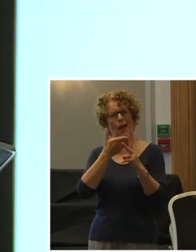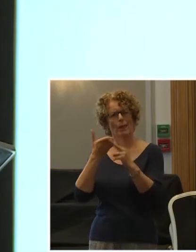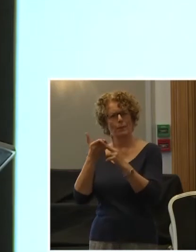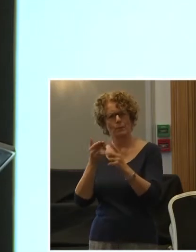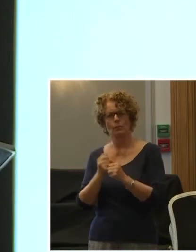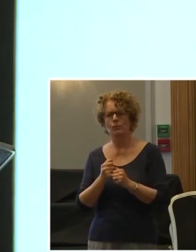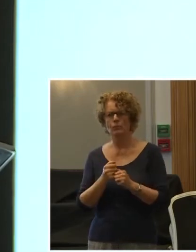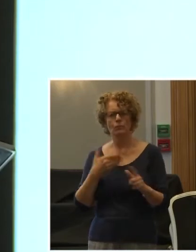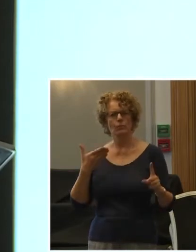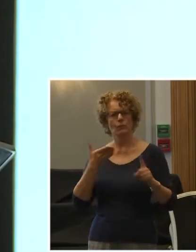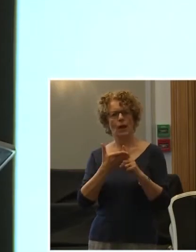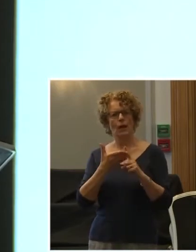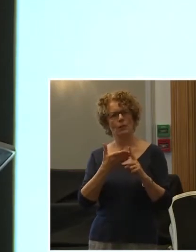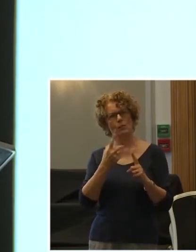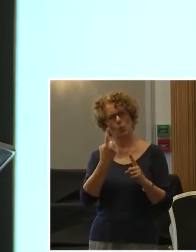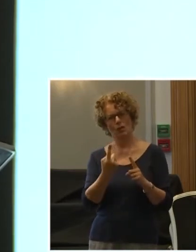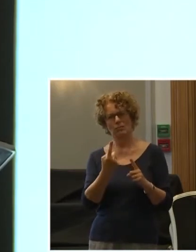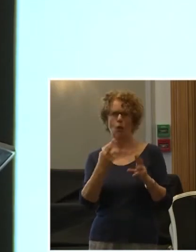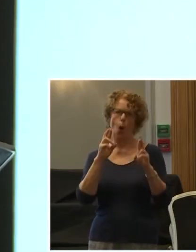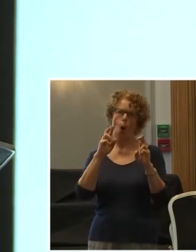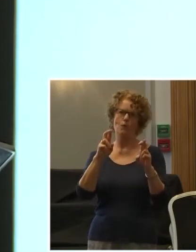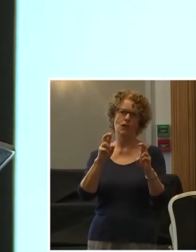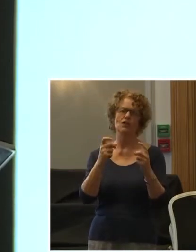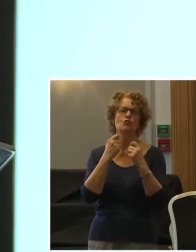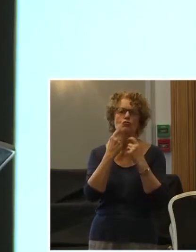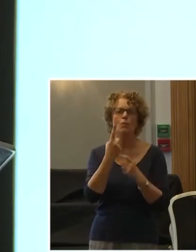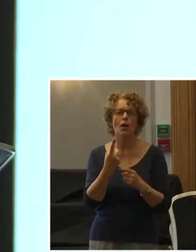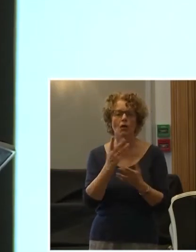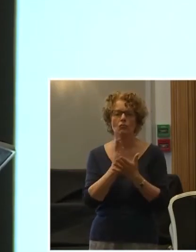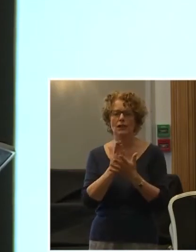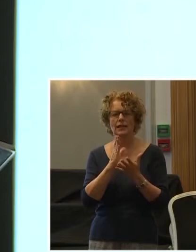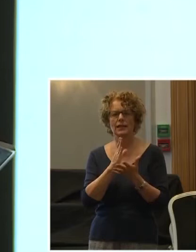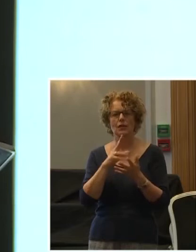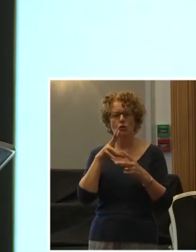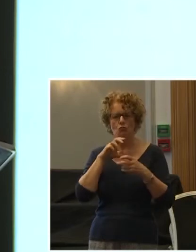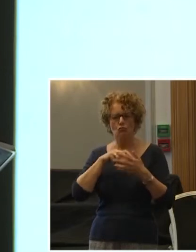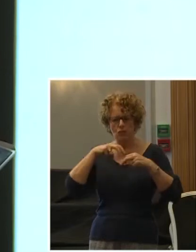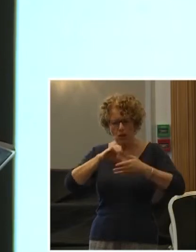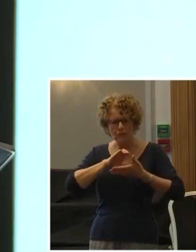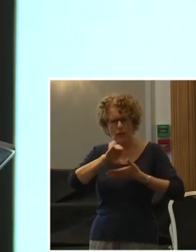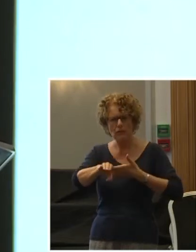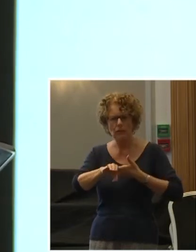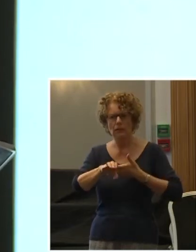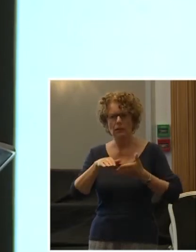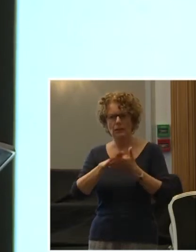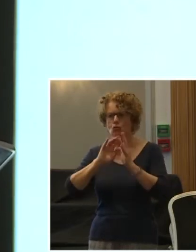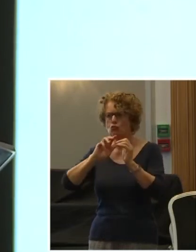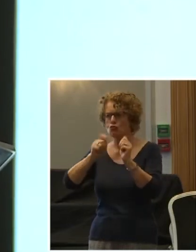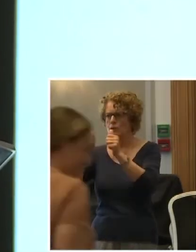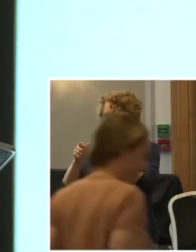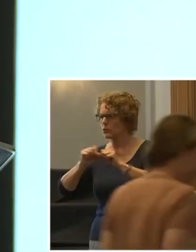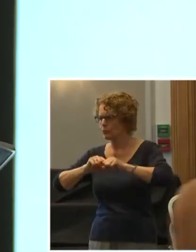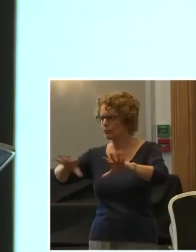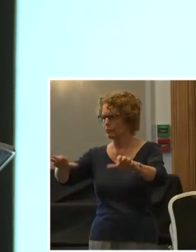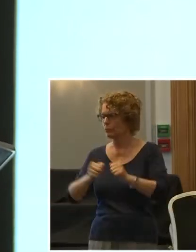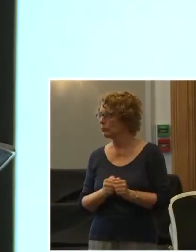first one is Hope for Tomorrow, and that's us funding research and aiding the way by ably getting treatments to market. And we do